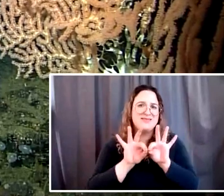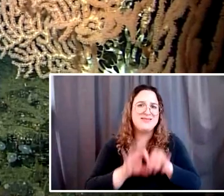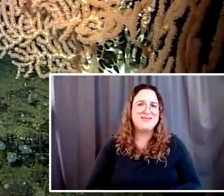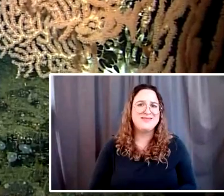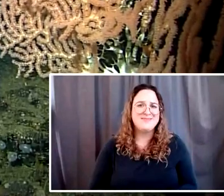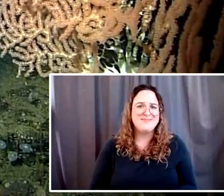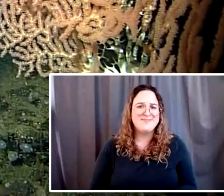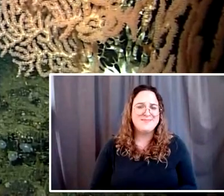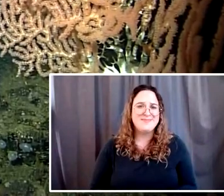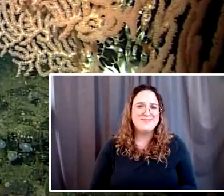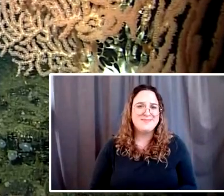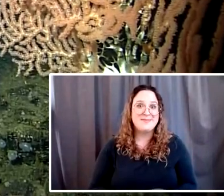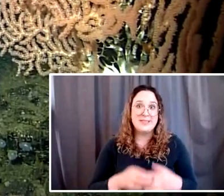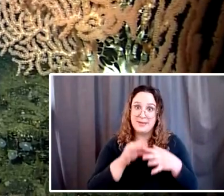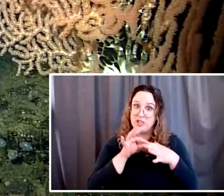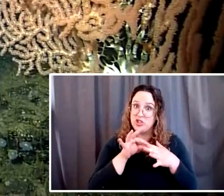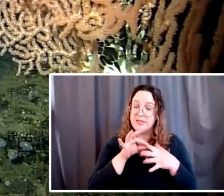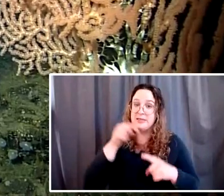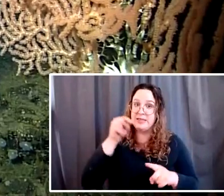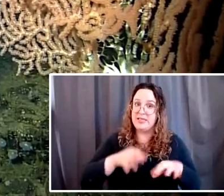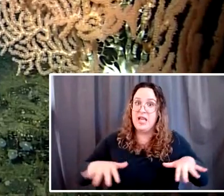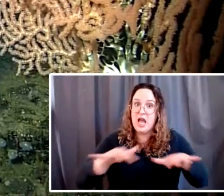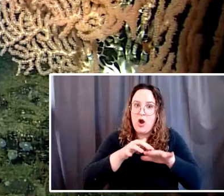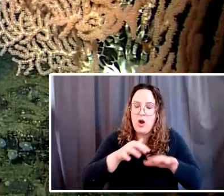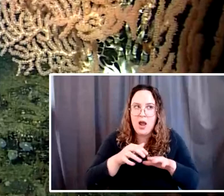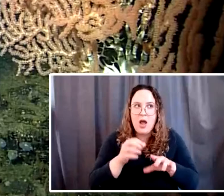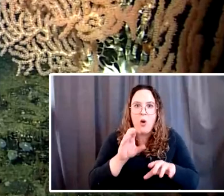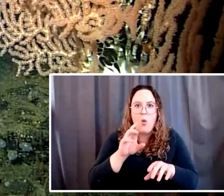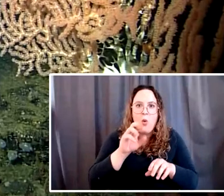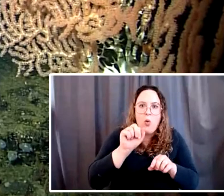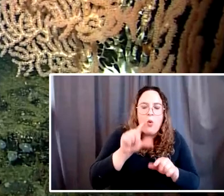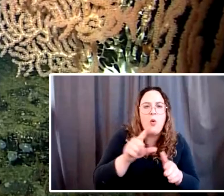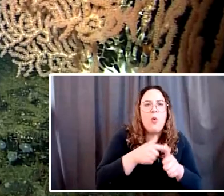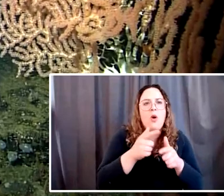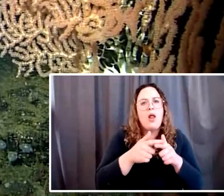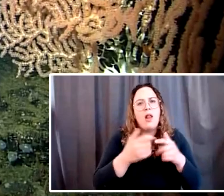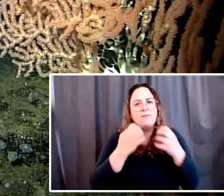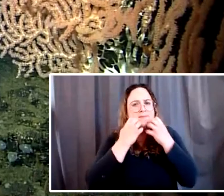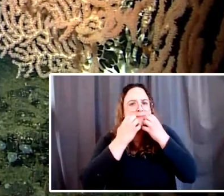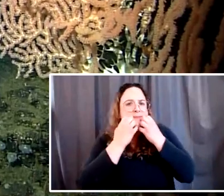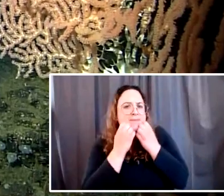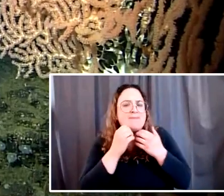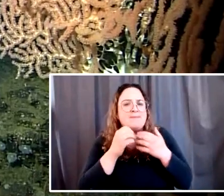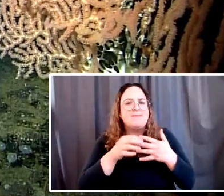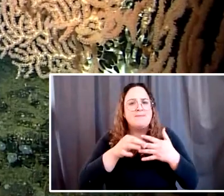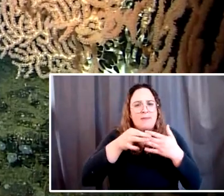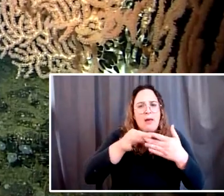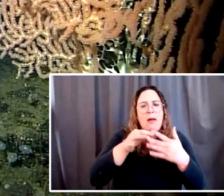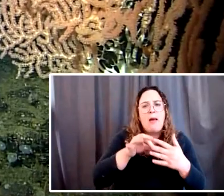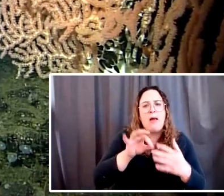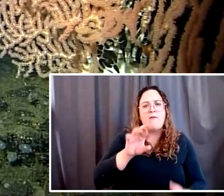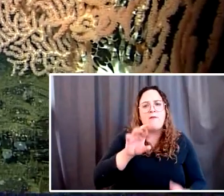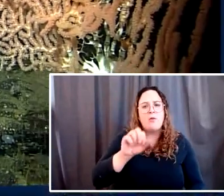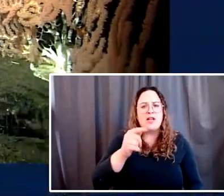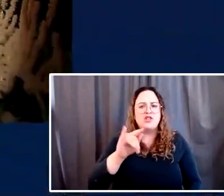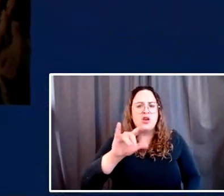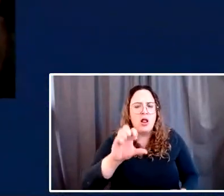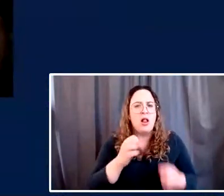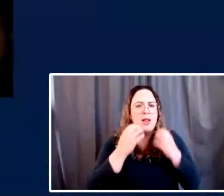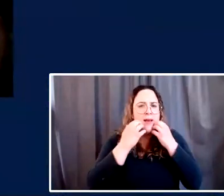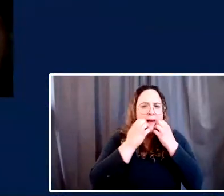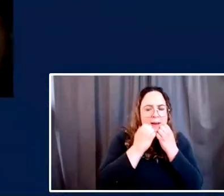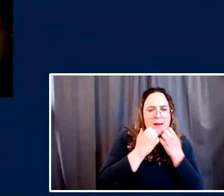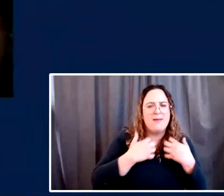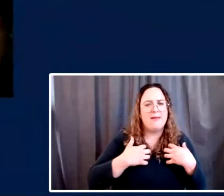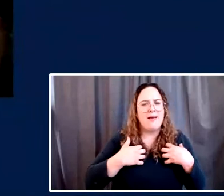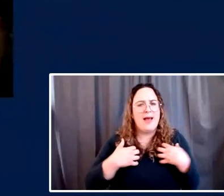in an area here like Sur Ridge with all these delicate creatures. We don't want to run into them or bump into them, especially if we can't see them